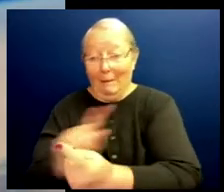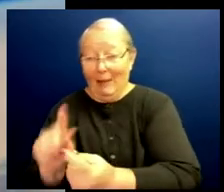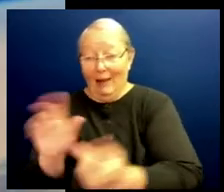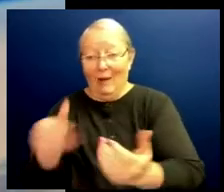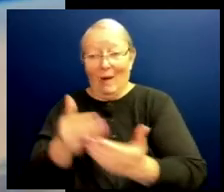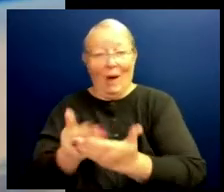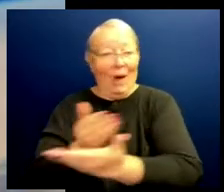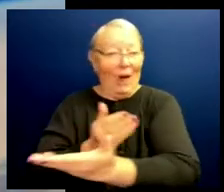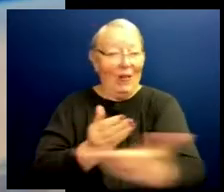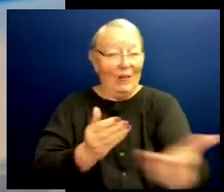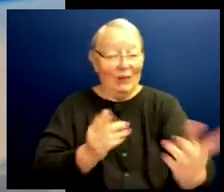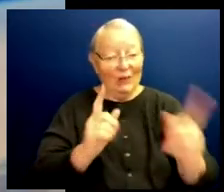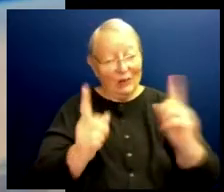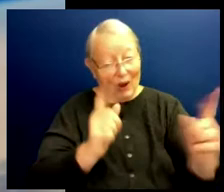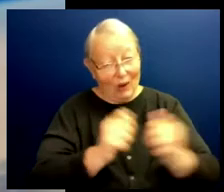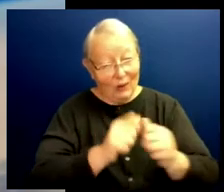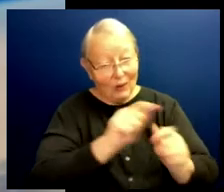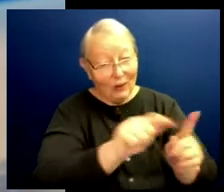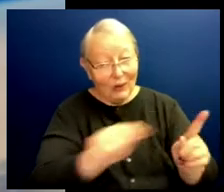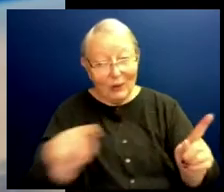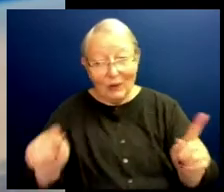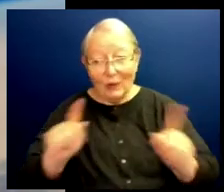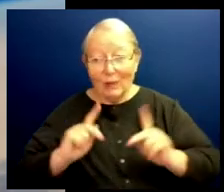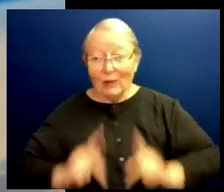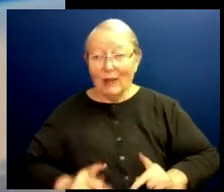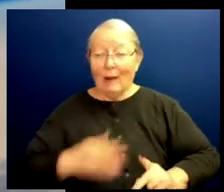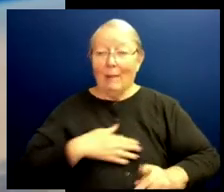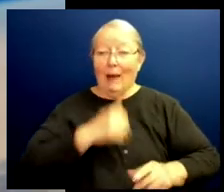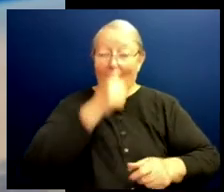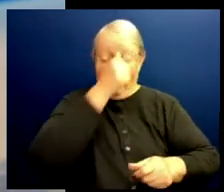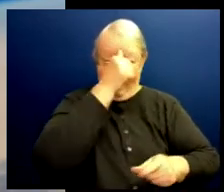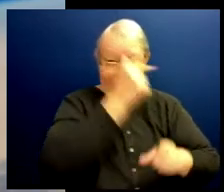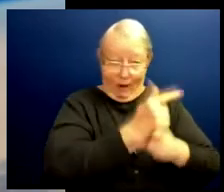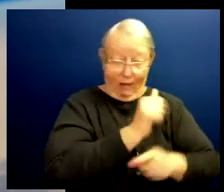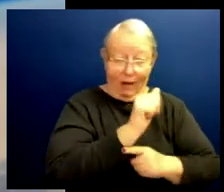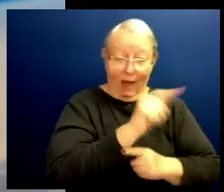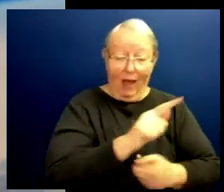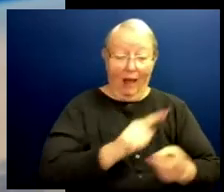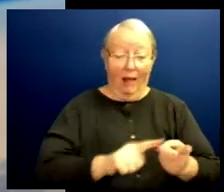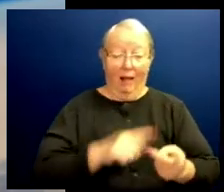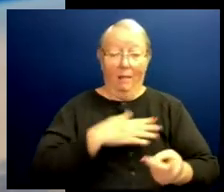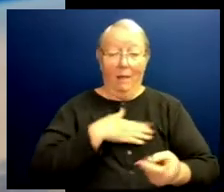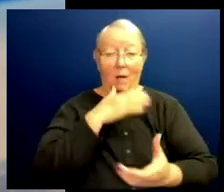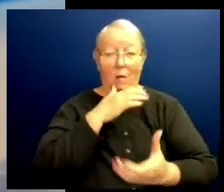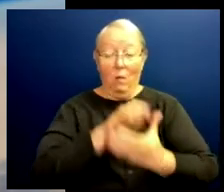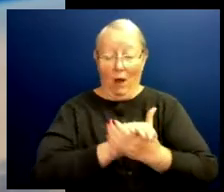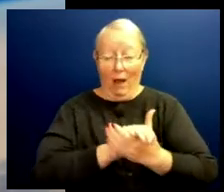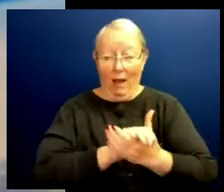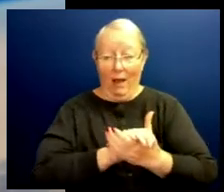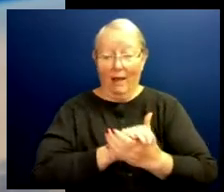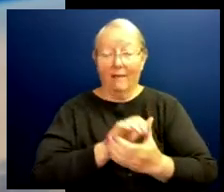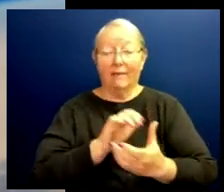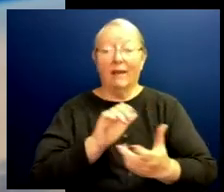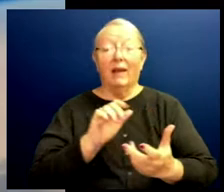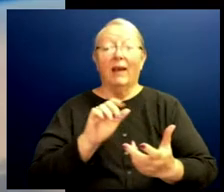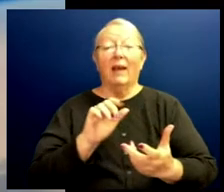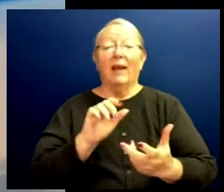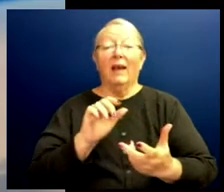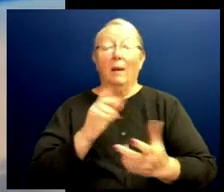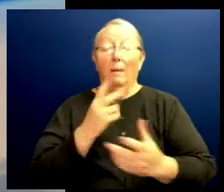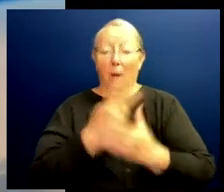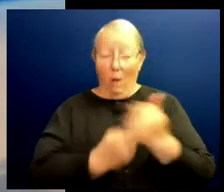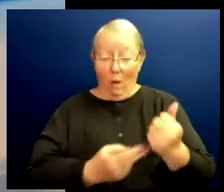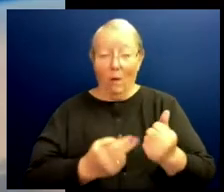I should say that my brother Al, his wife Barbara, are long-term residents of Oak Harbor, and they attend these lectures.